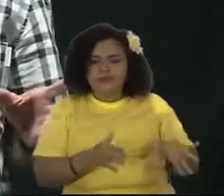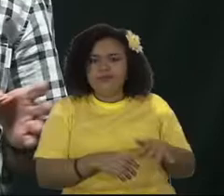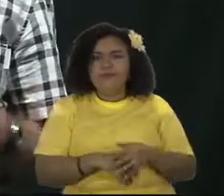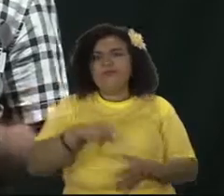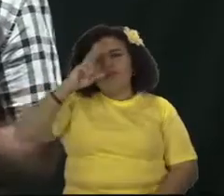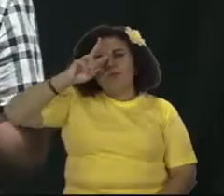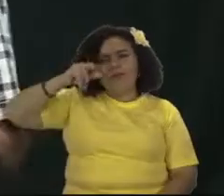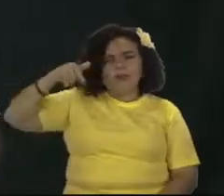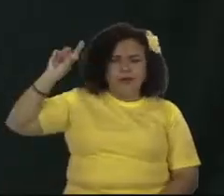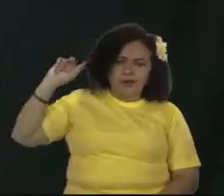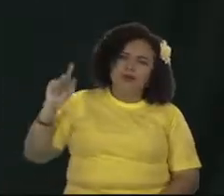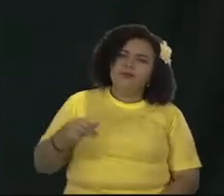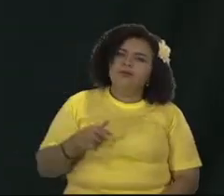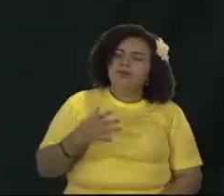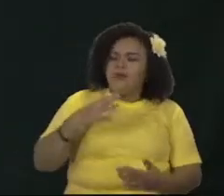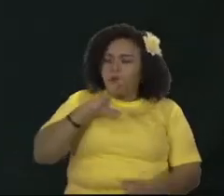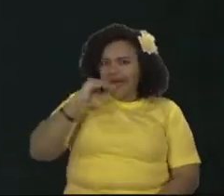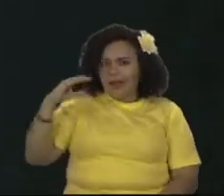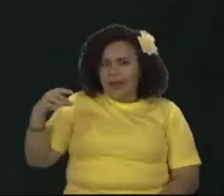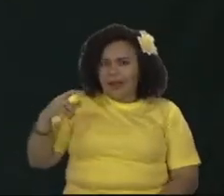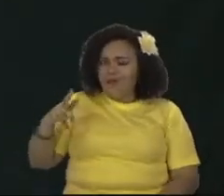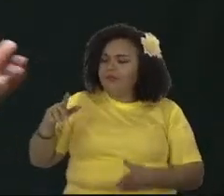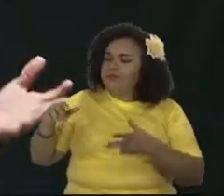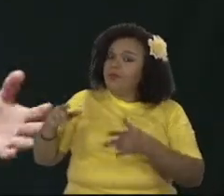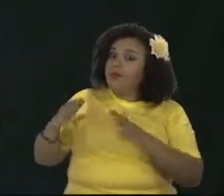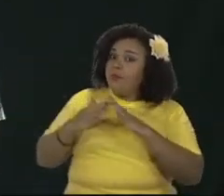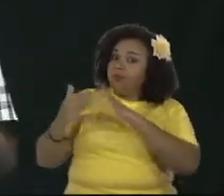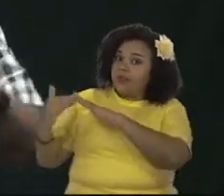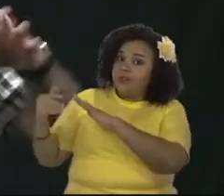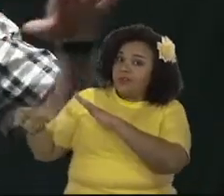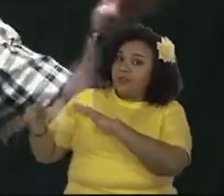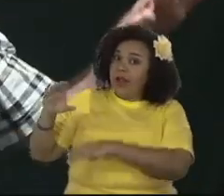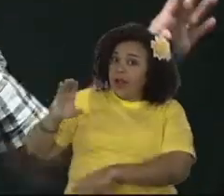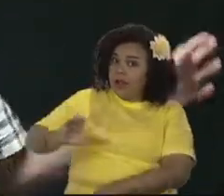Catholic. And he was just those who